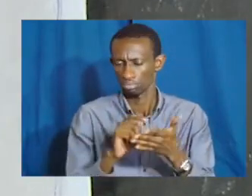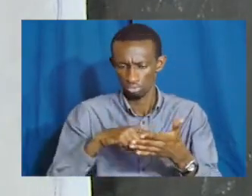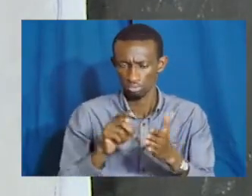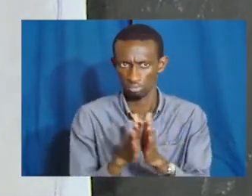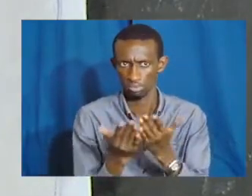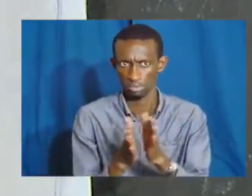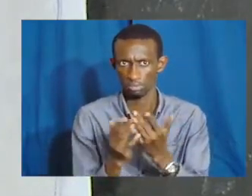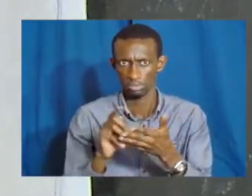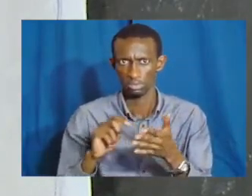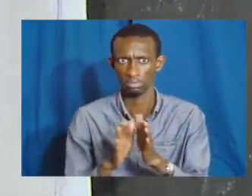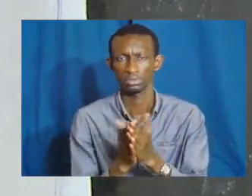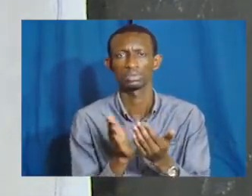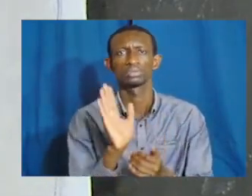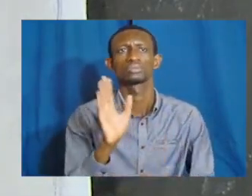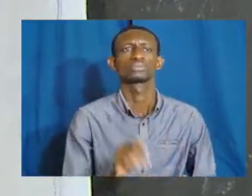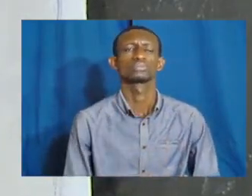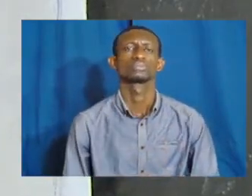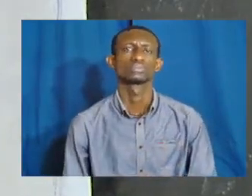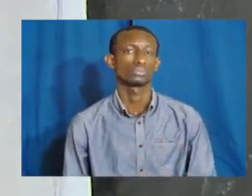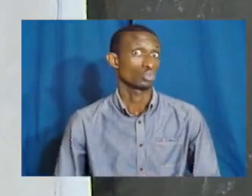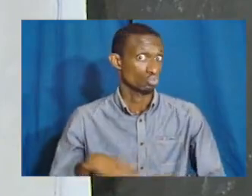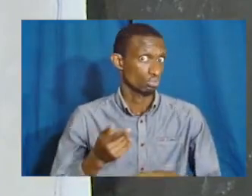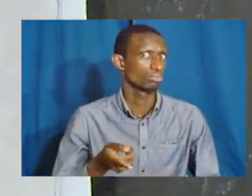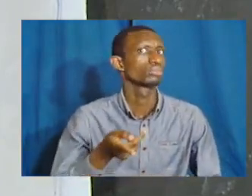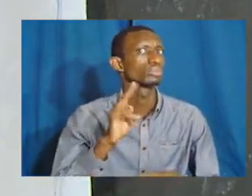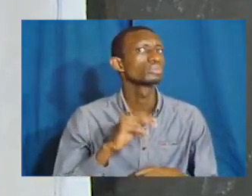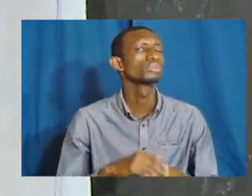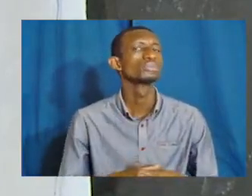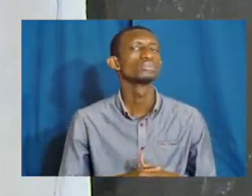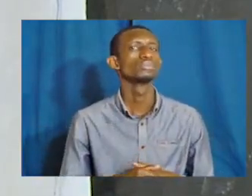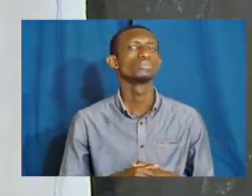books. And then you'll try to answer them.